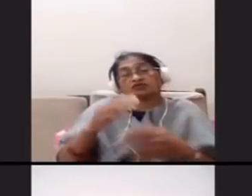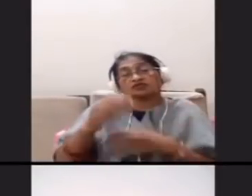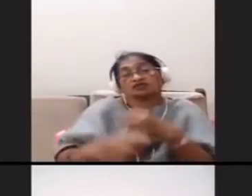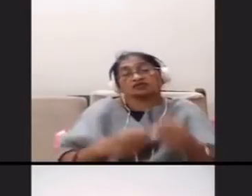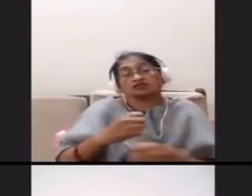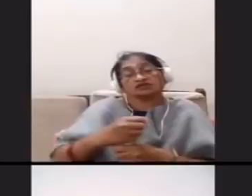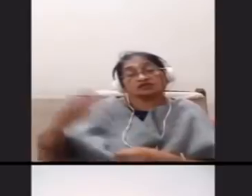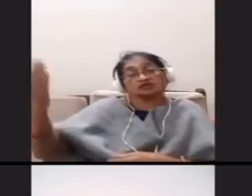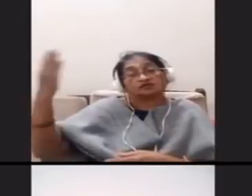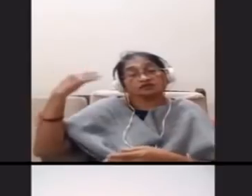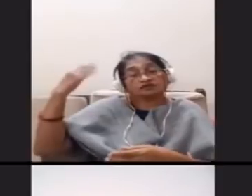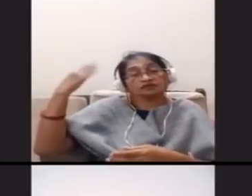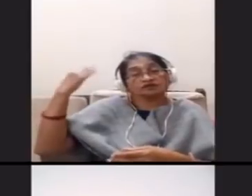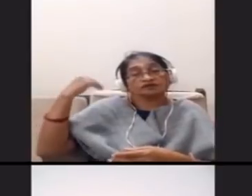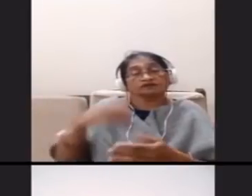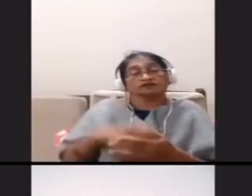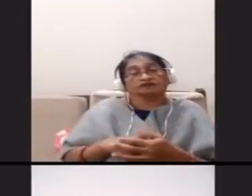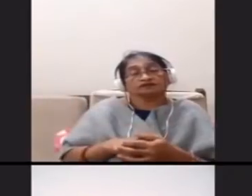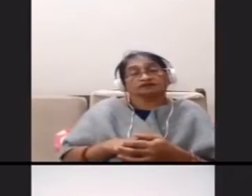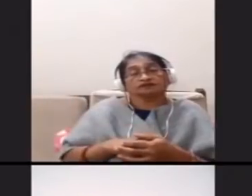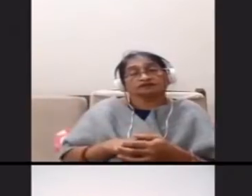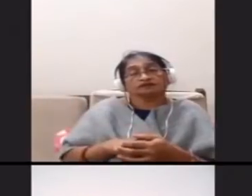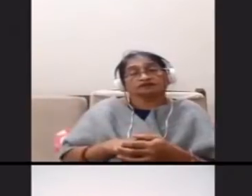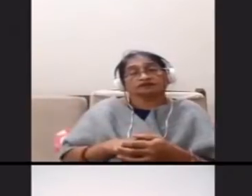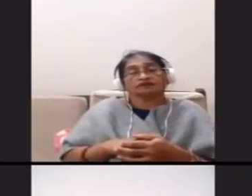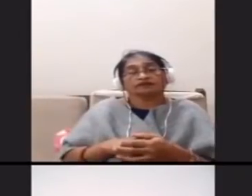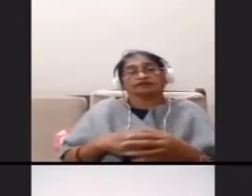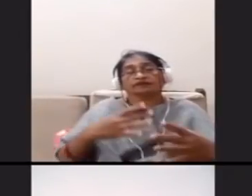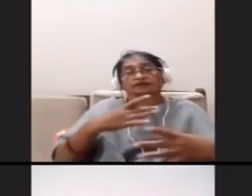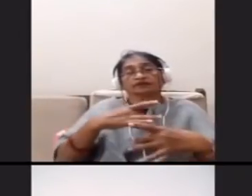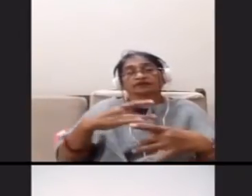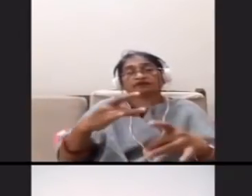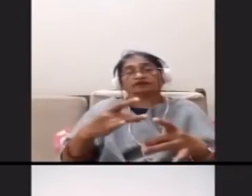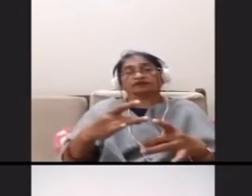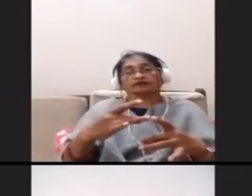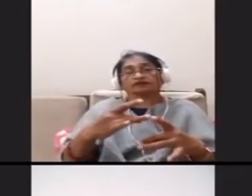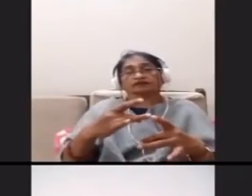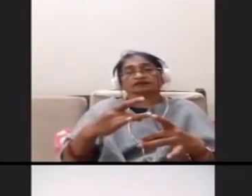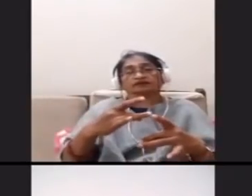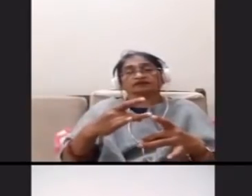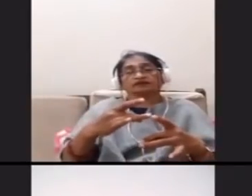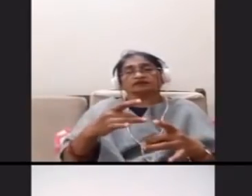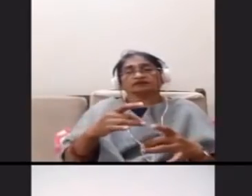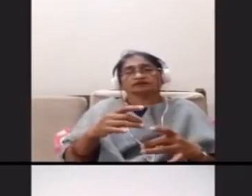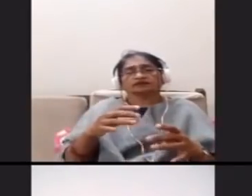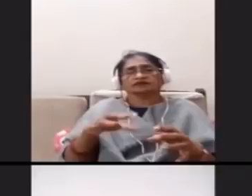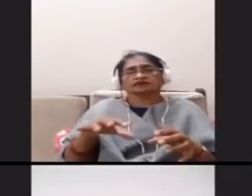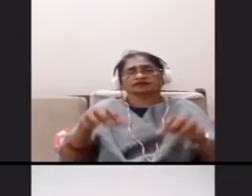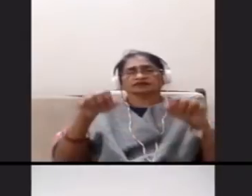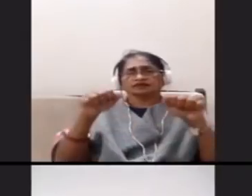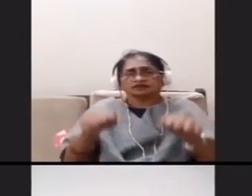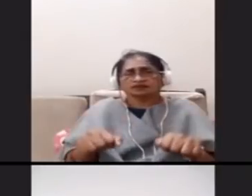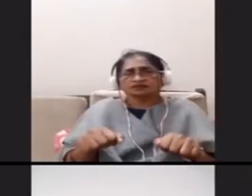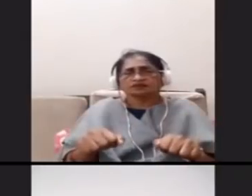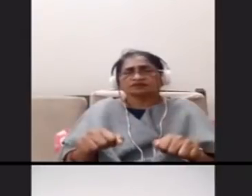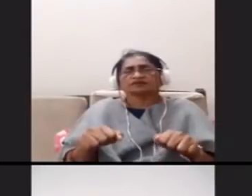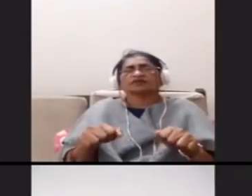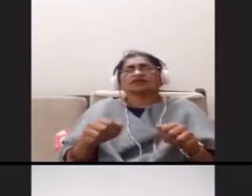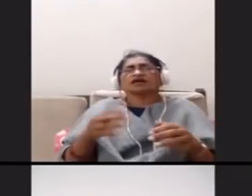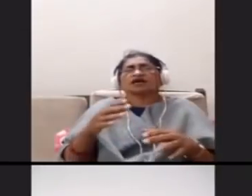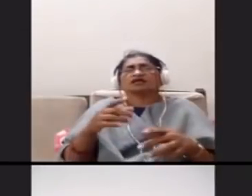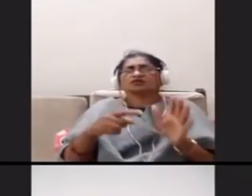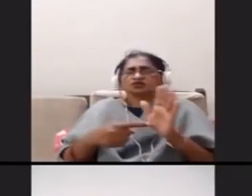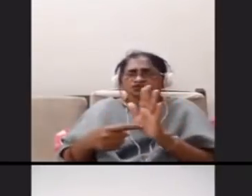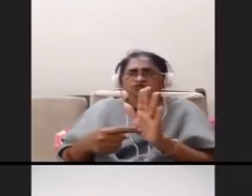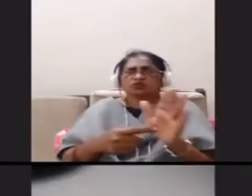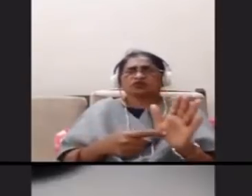you are to locate then the social model of disability, which I subscribe to, which then defines disability as an impairment,